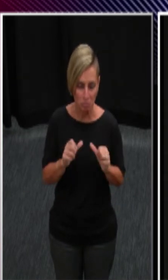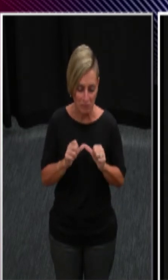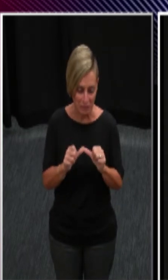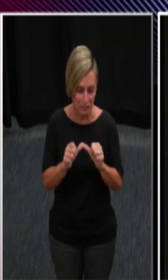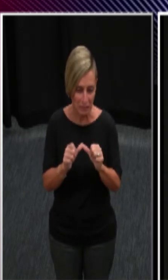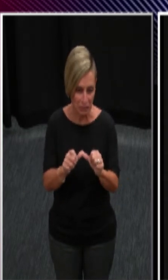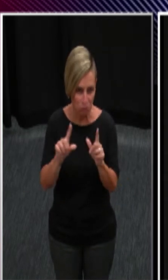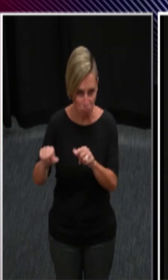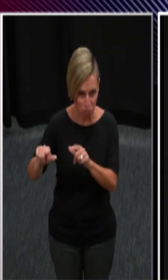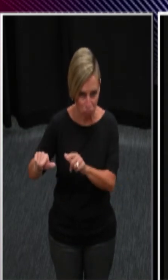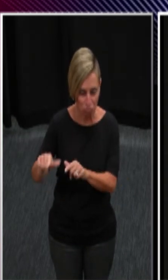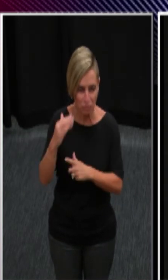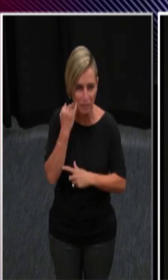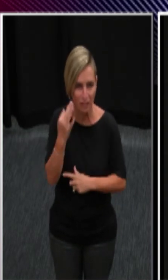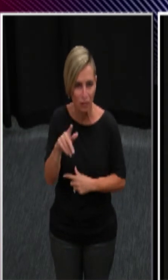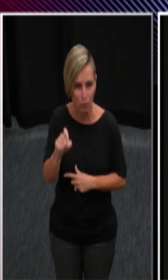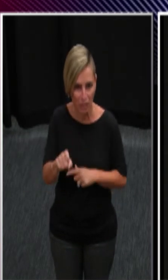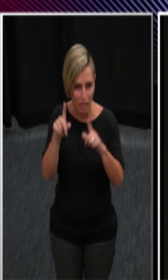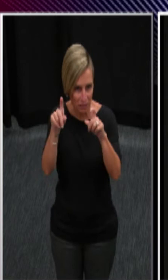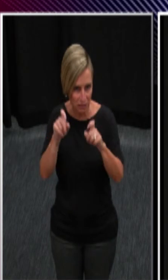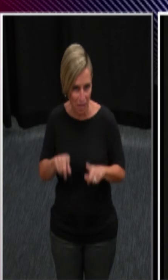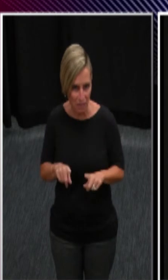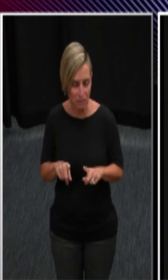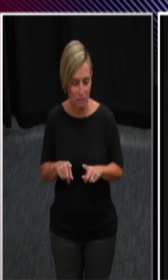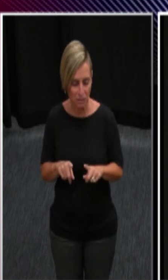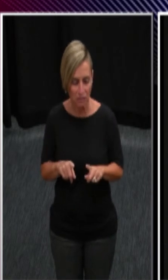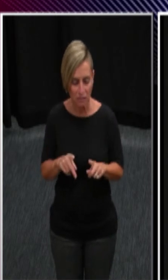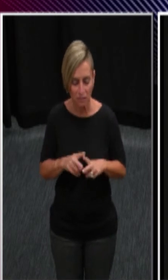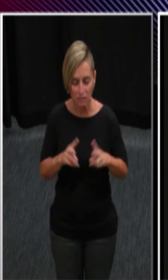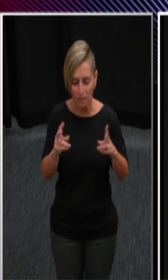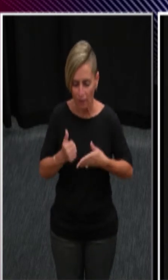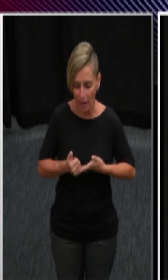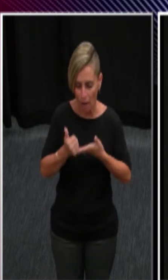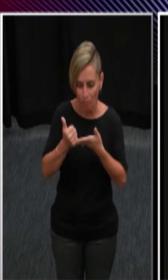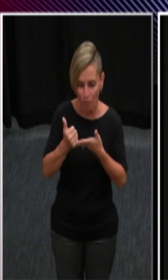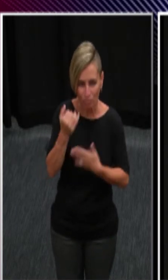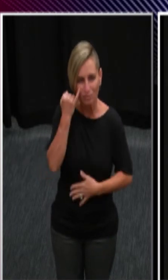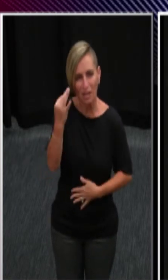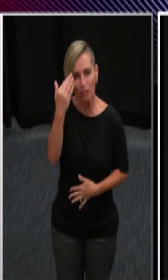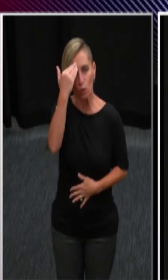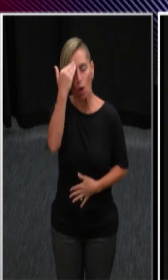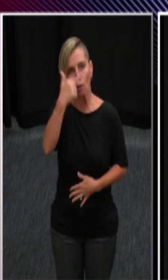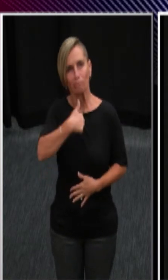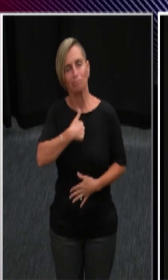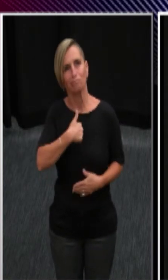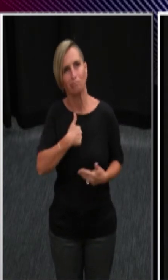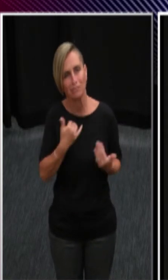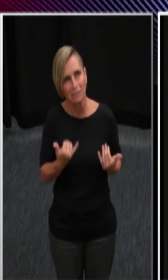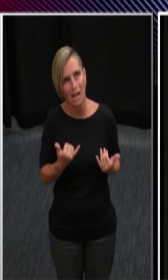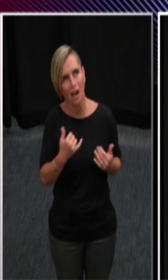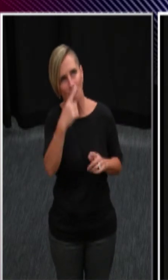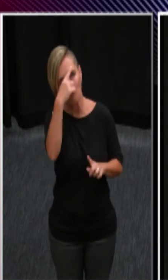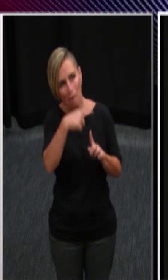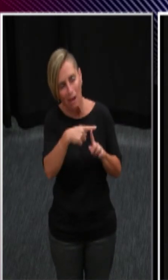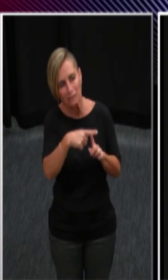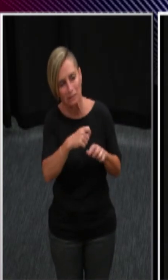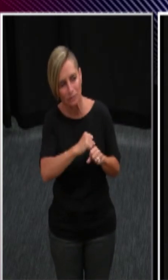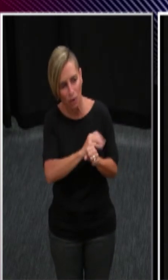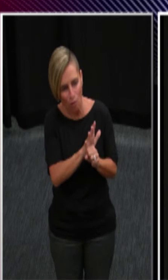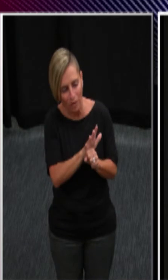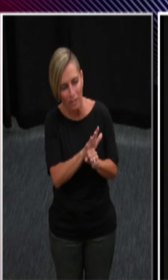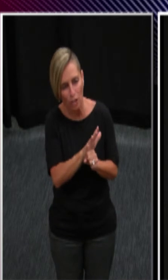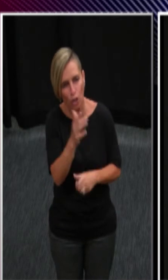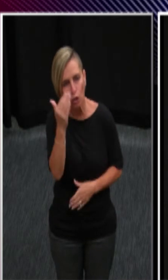a good thing, to know your status. It's helpful, once you do know you're positive, what to do. The messaging that we've been saying